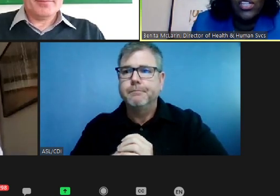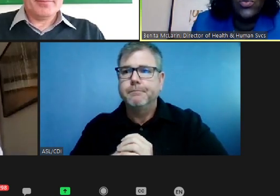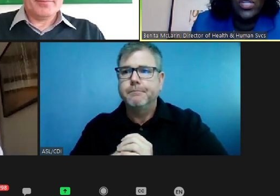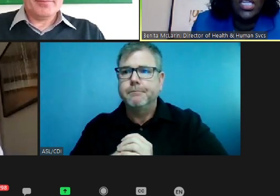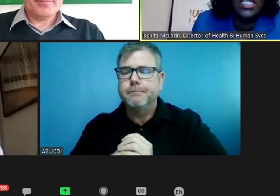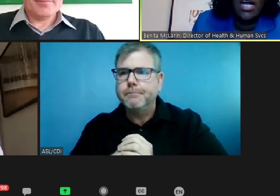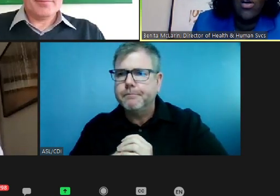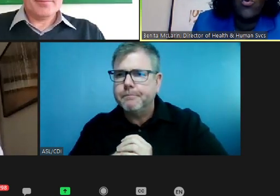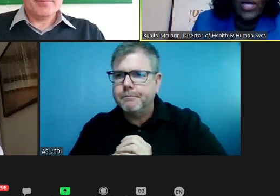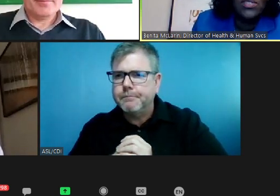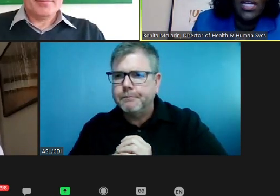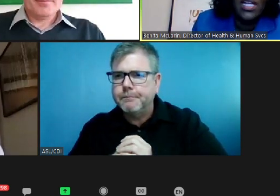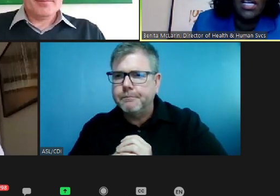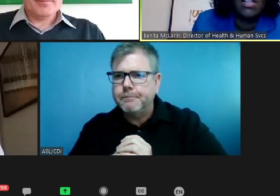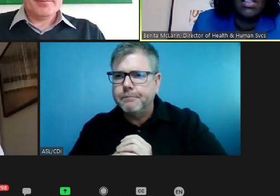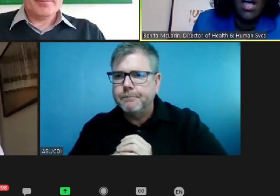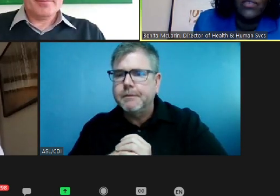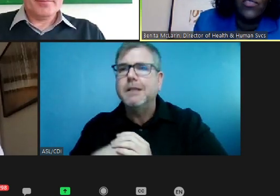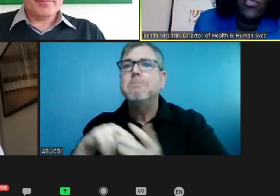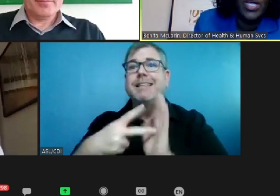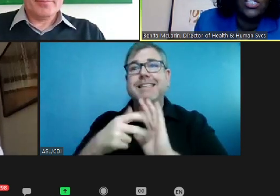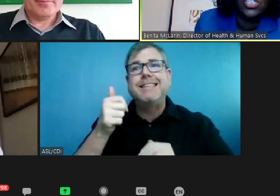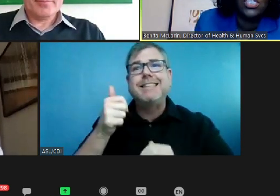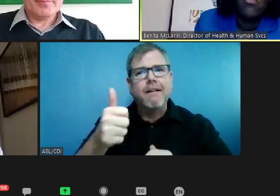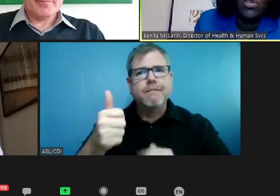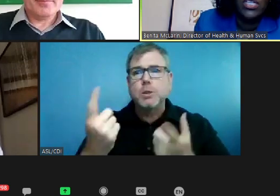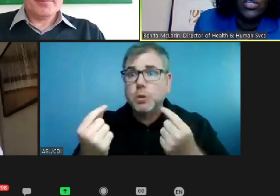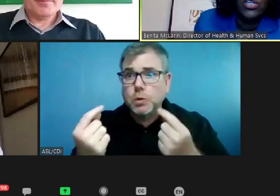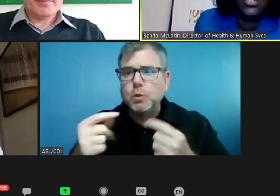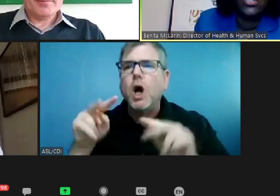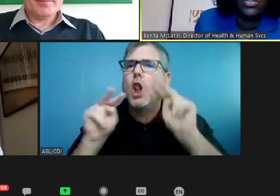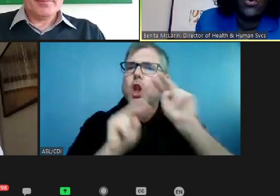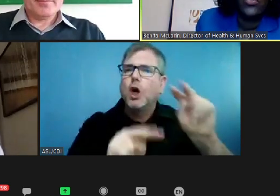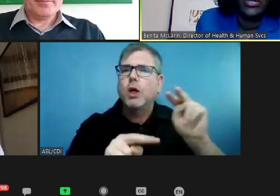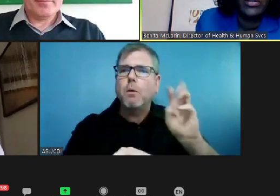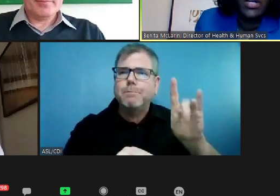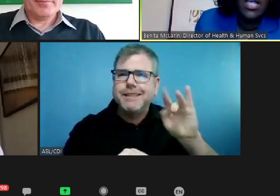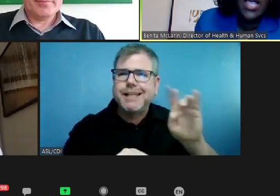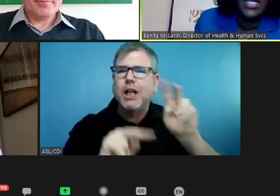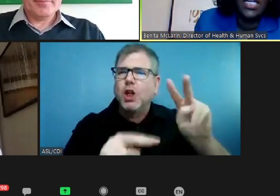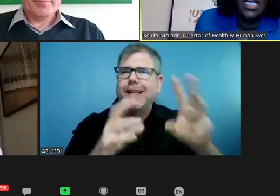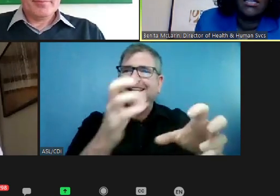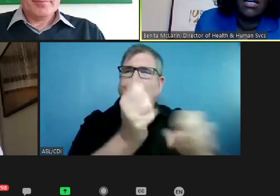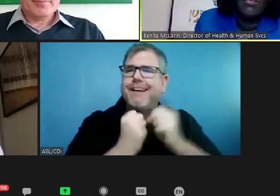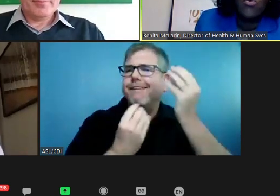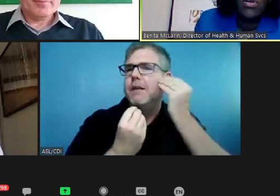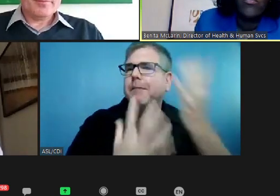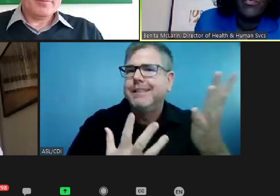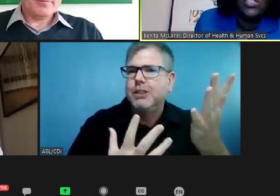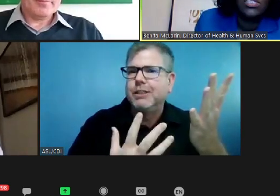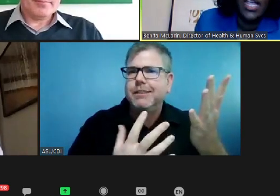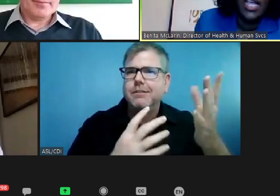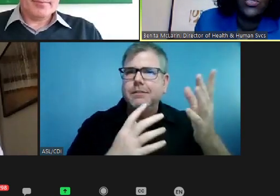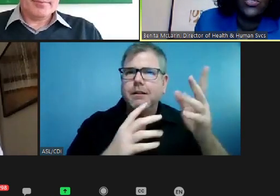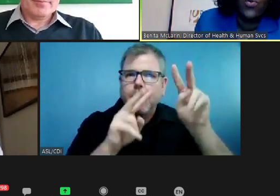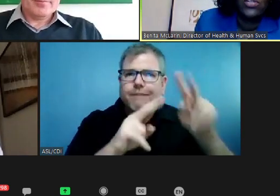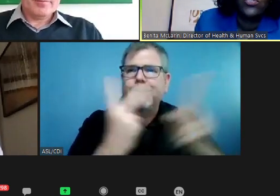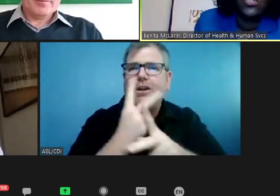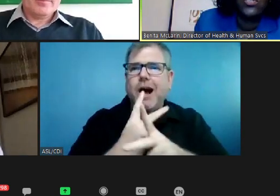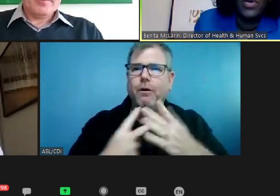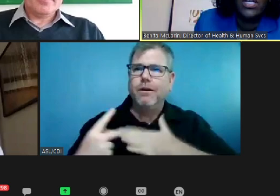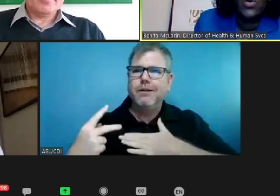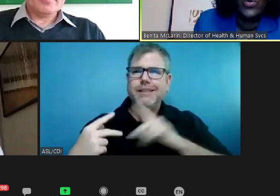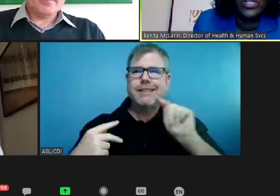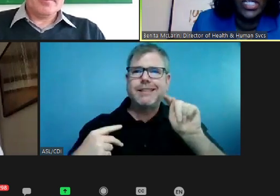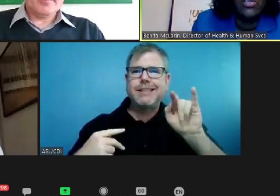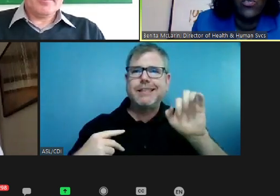information that you need. Our website has a lot of information. I really encourage you to go there and get more information to answer your